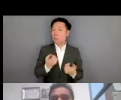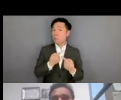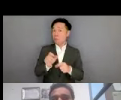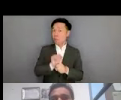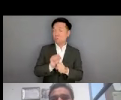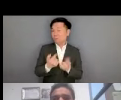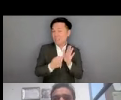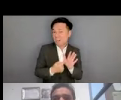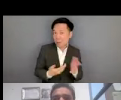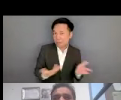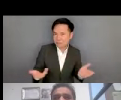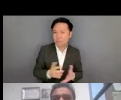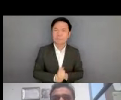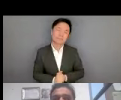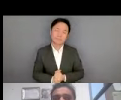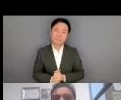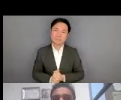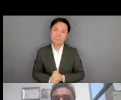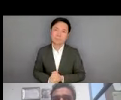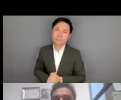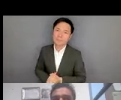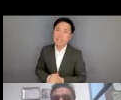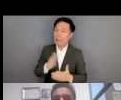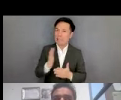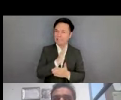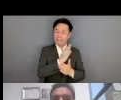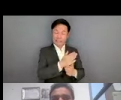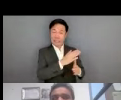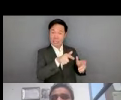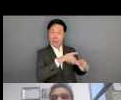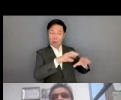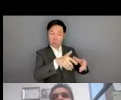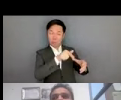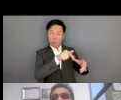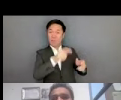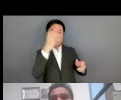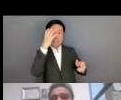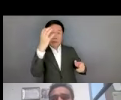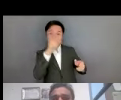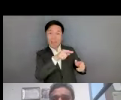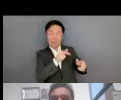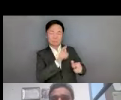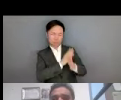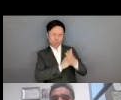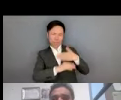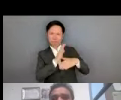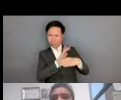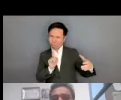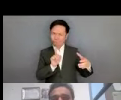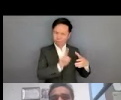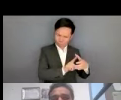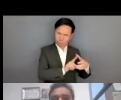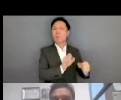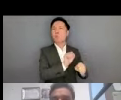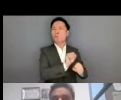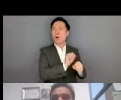example, there are some specific disability sections in the local levels. They worked there, and they involved in basically in the